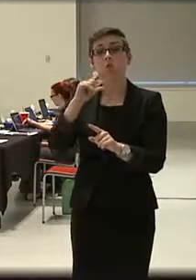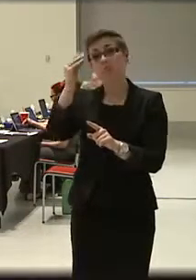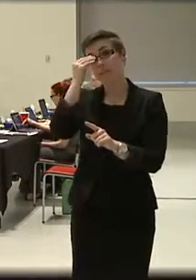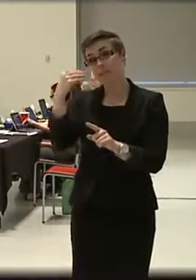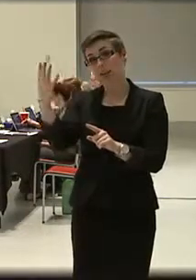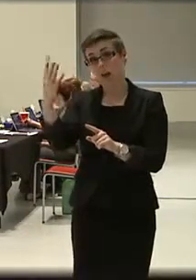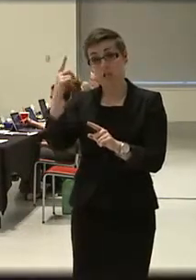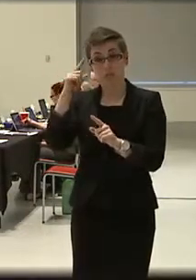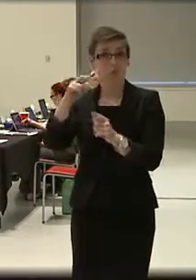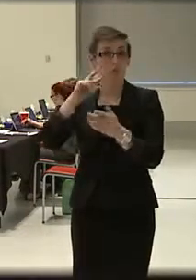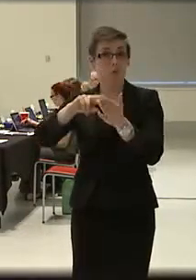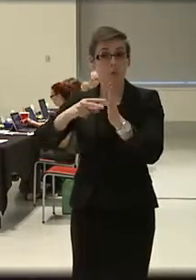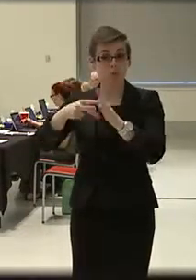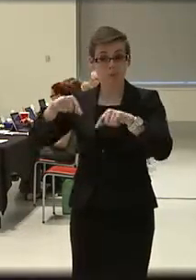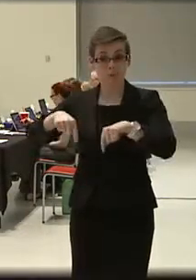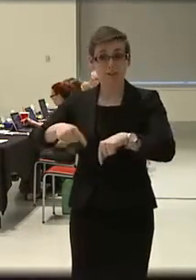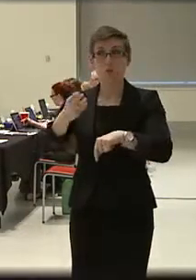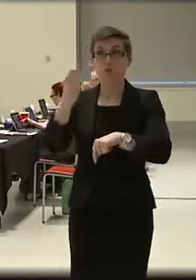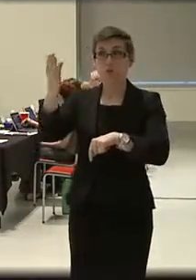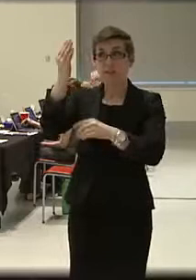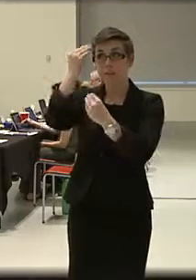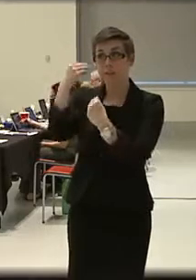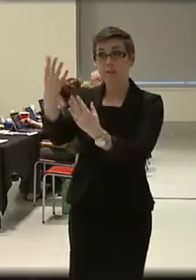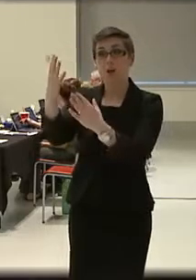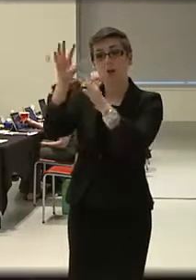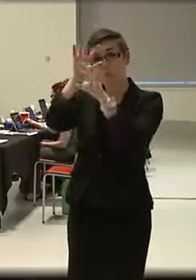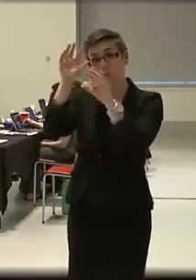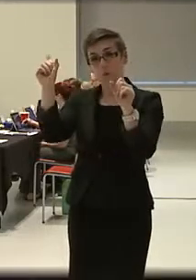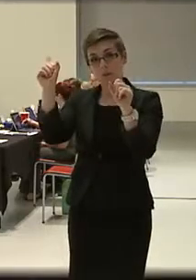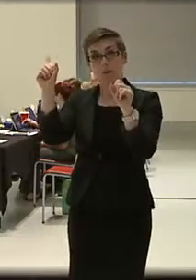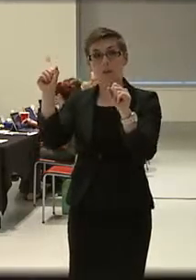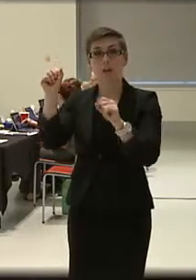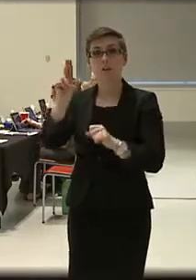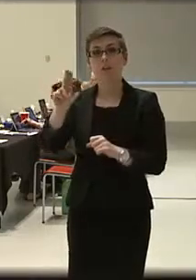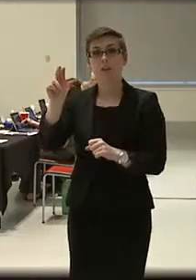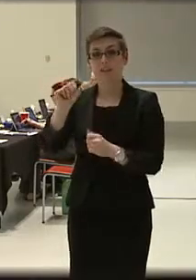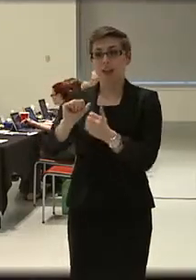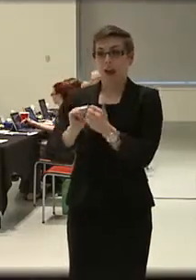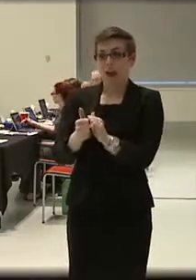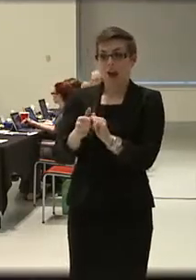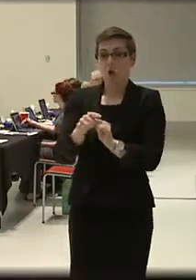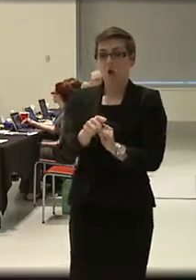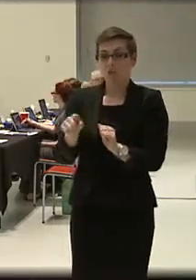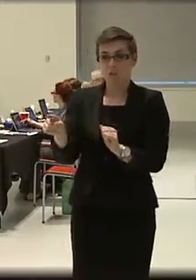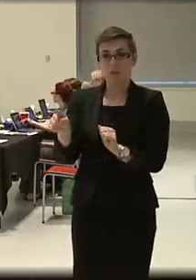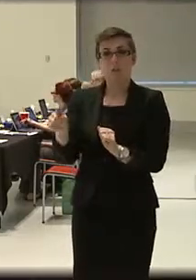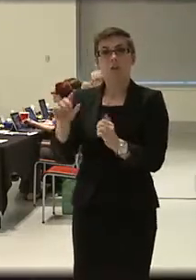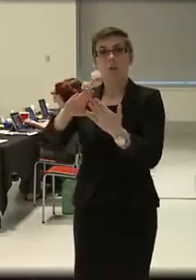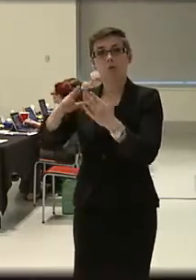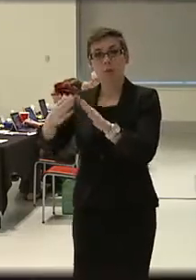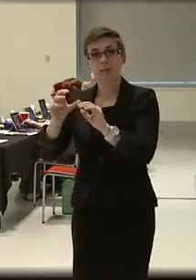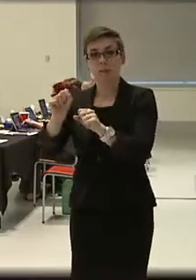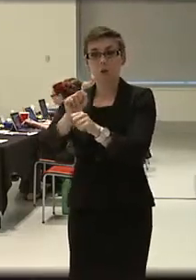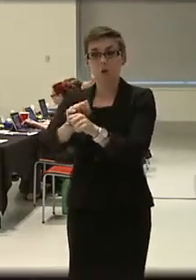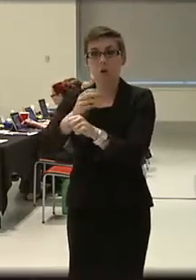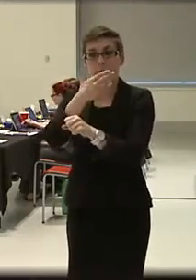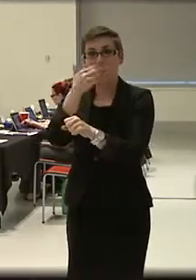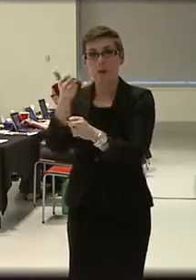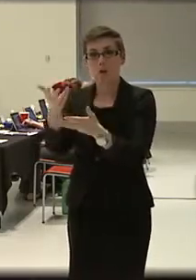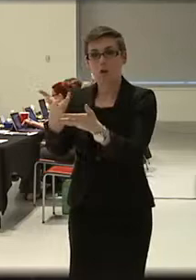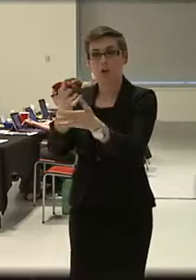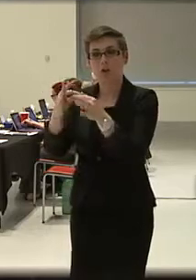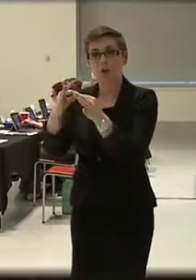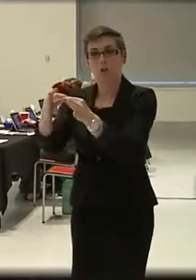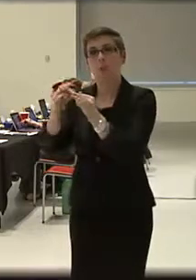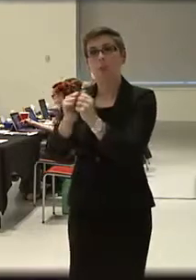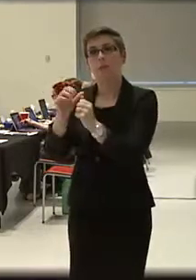United States how communities can get closer and more cooperative with their police departments. And it may not have